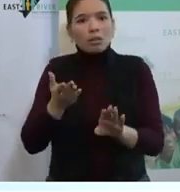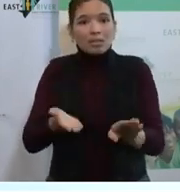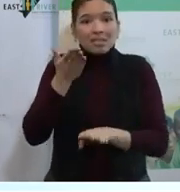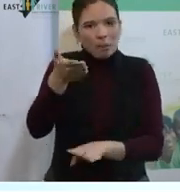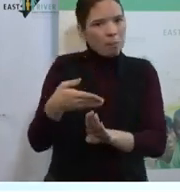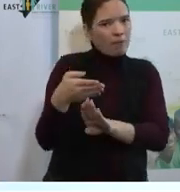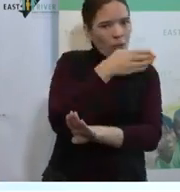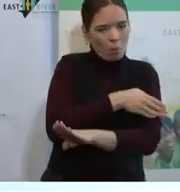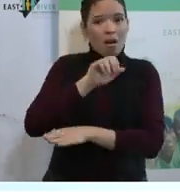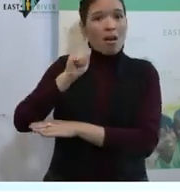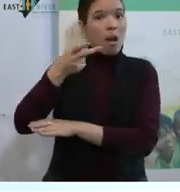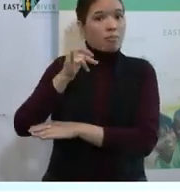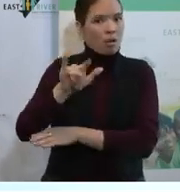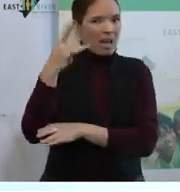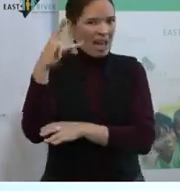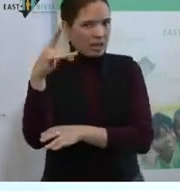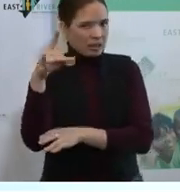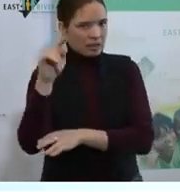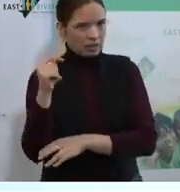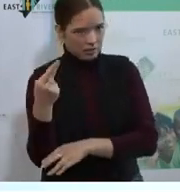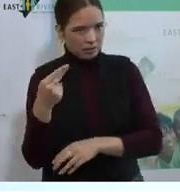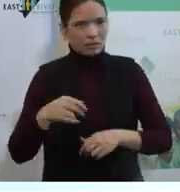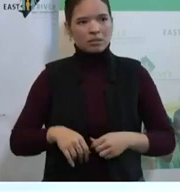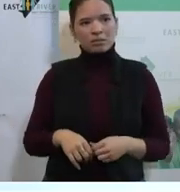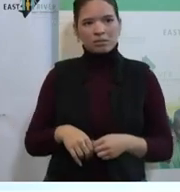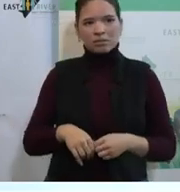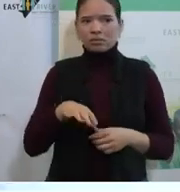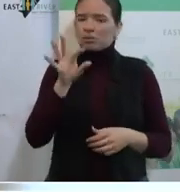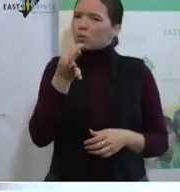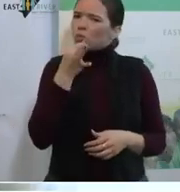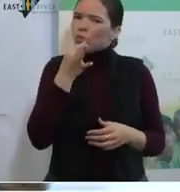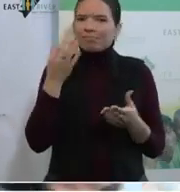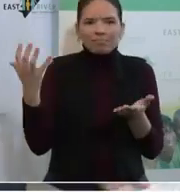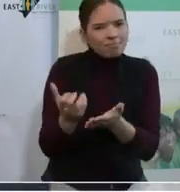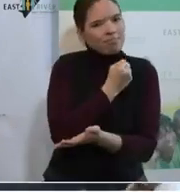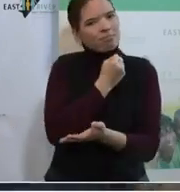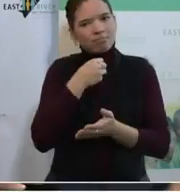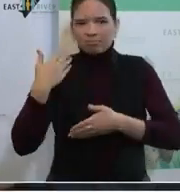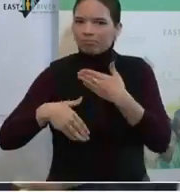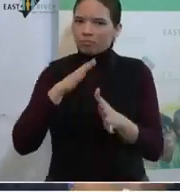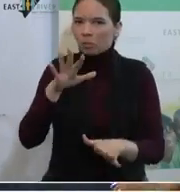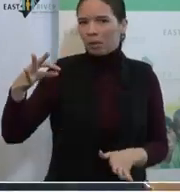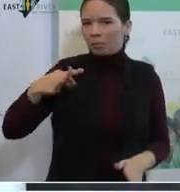just as soon as possible. So with that, I'm going to turn it over to Commissioner Woods.